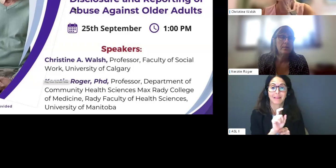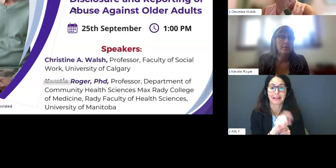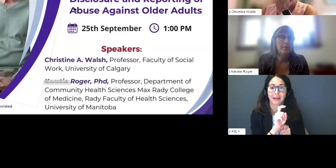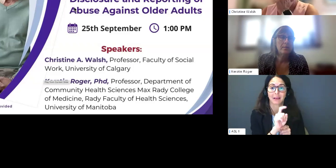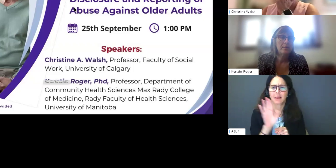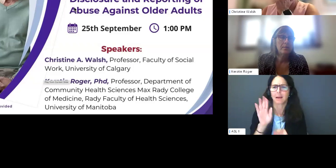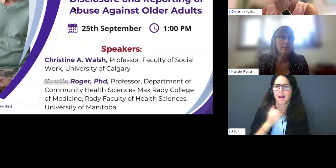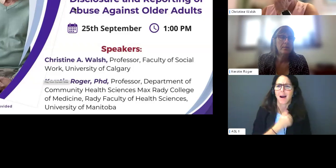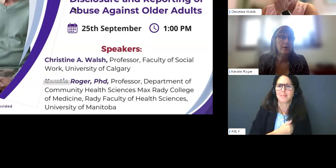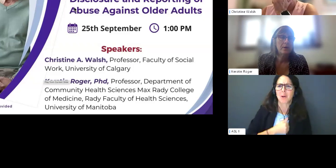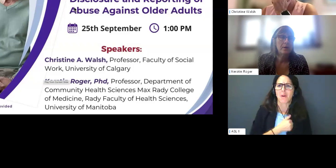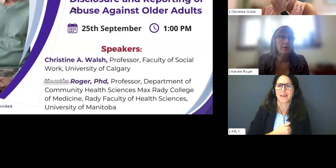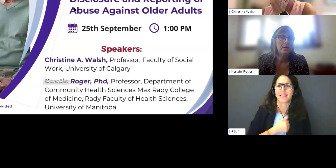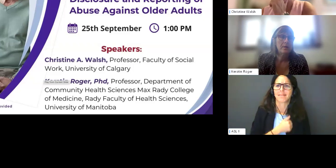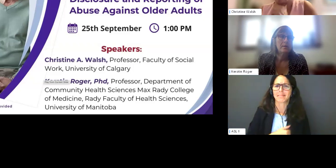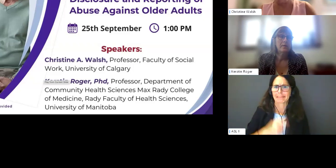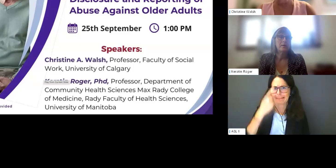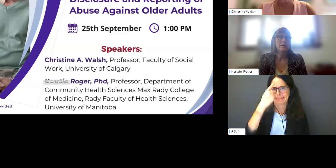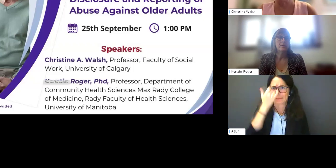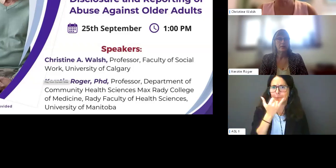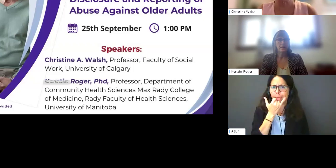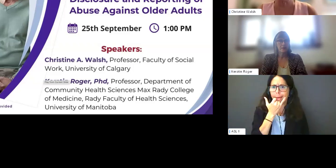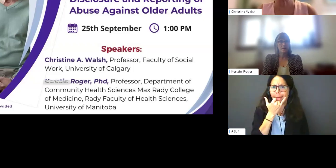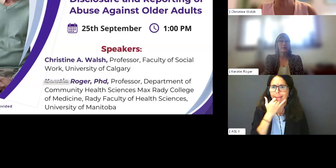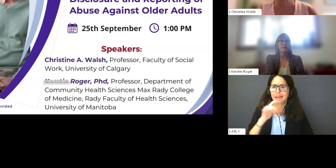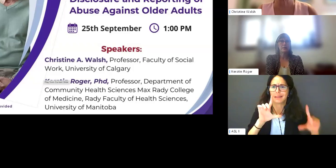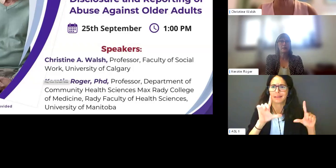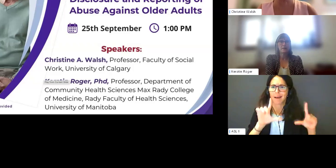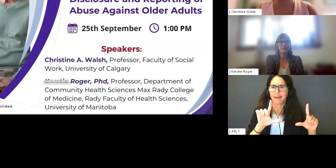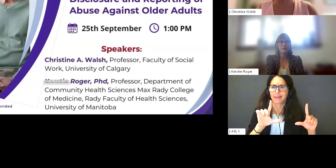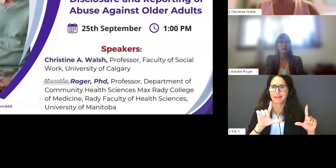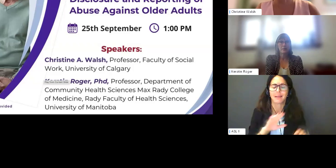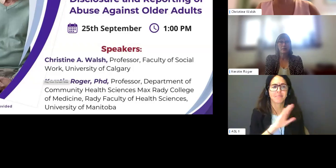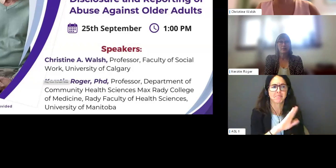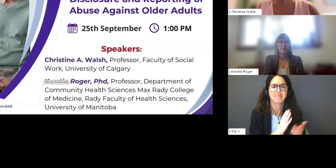sorry, I'm sharing the wrong presentation. That's okay.